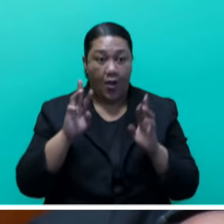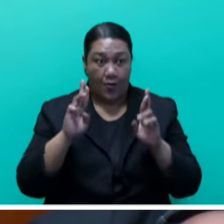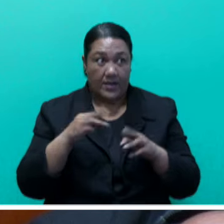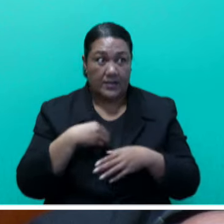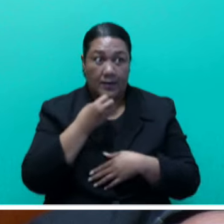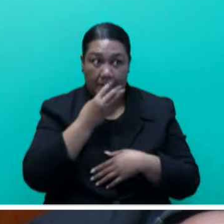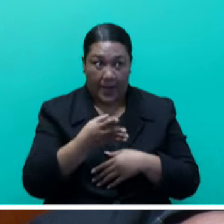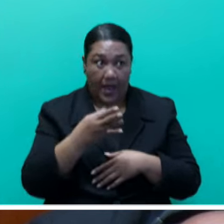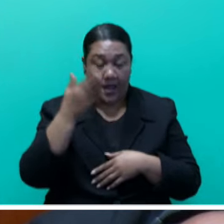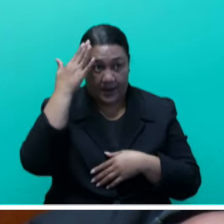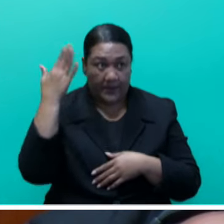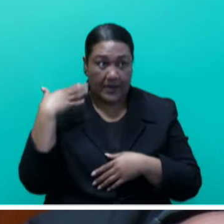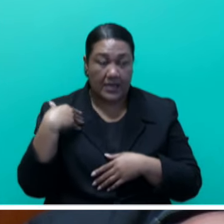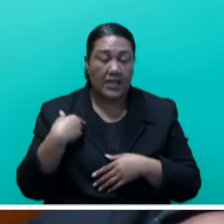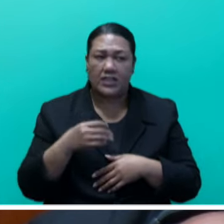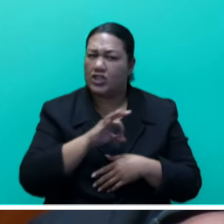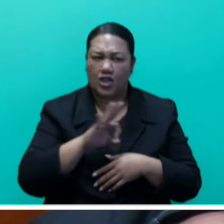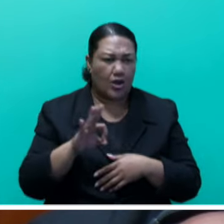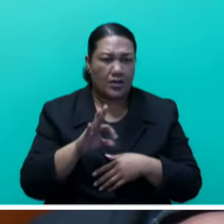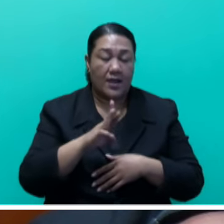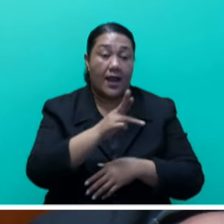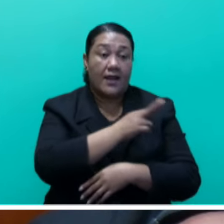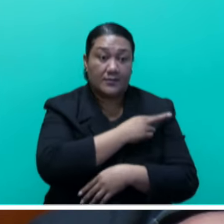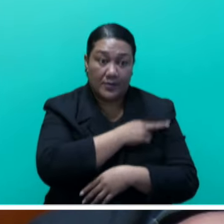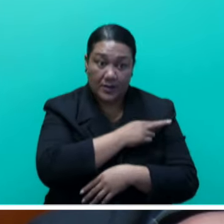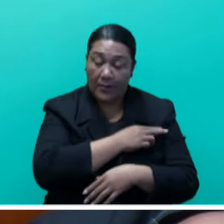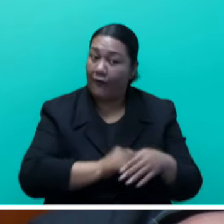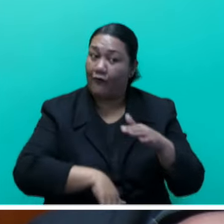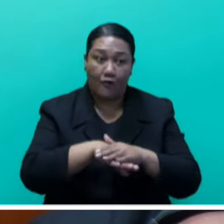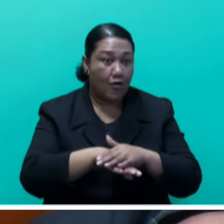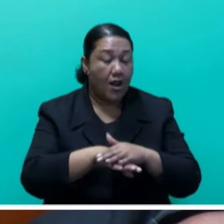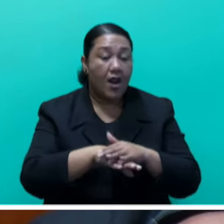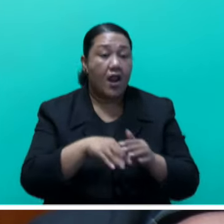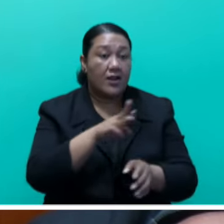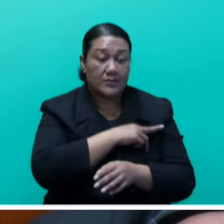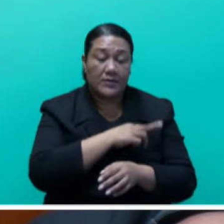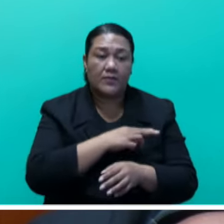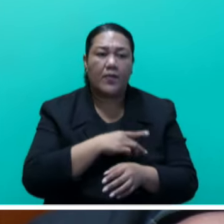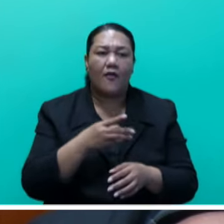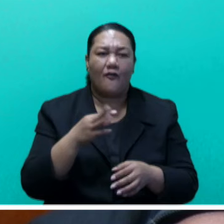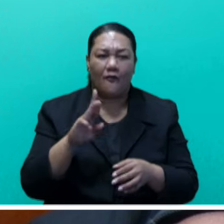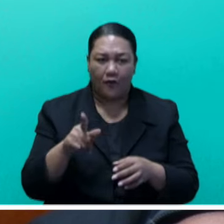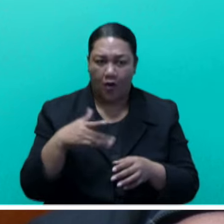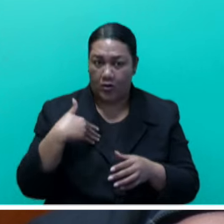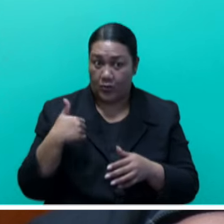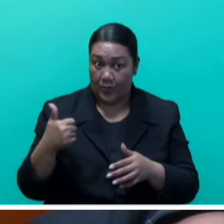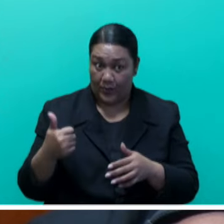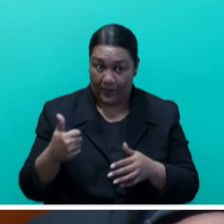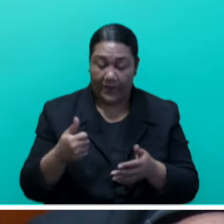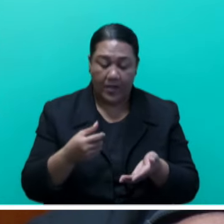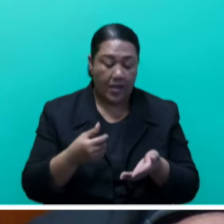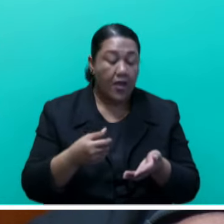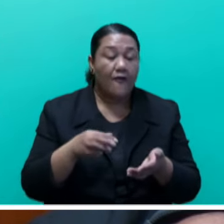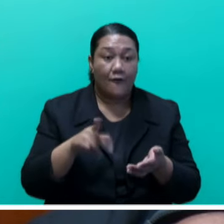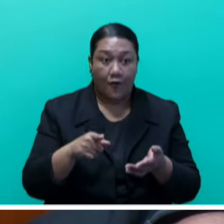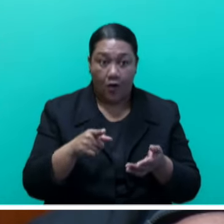is not the sole responsibility of government to financially sustain the welfare of our social welfare recipients, Honourable